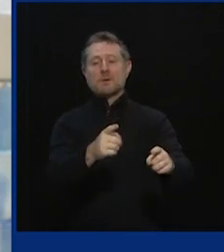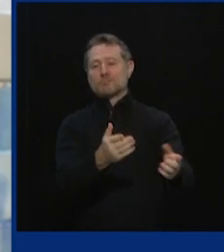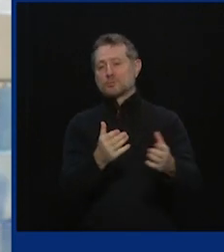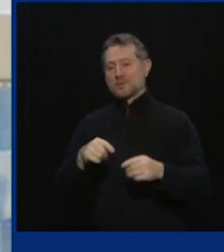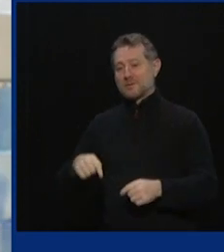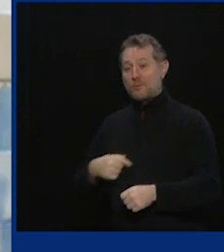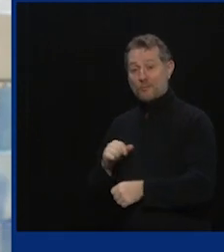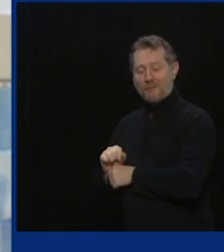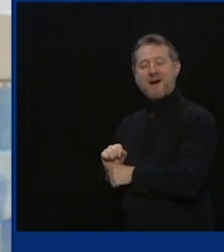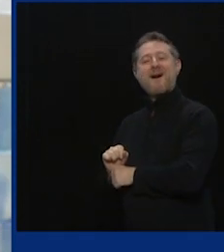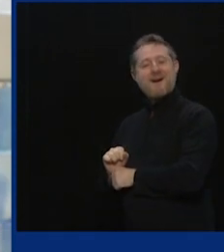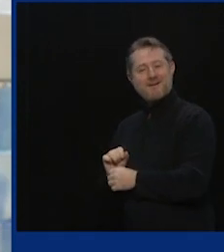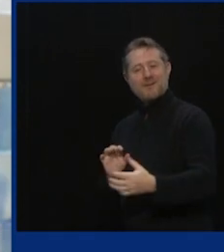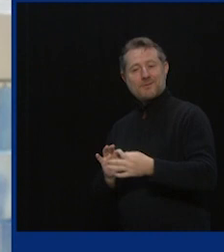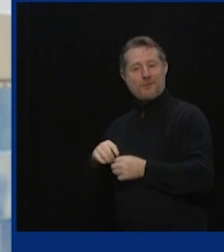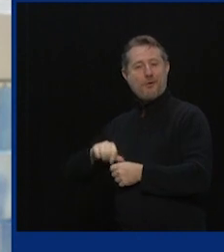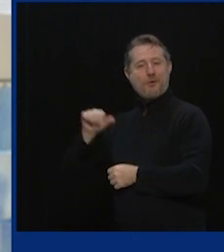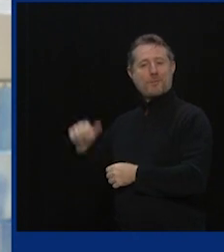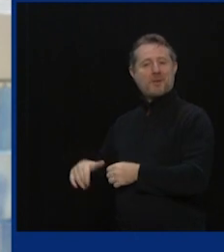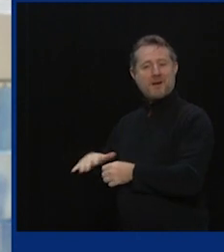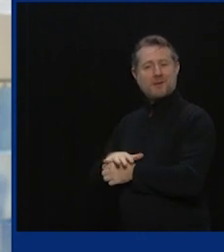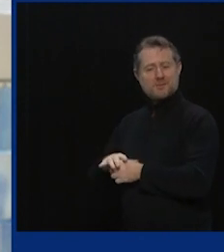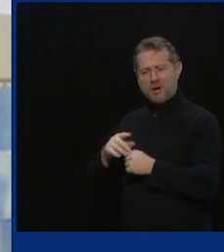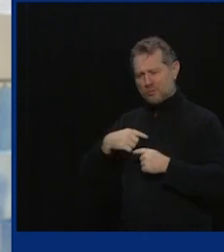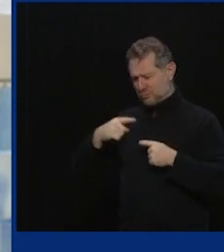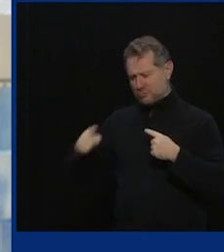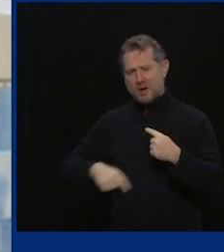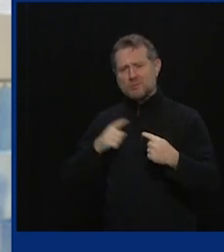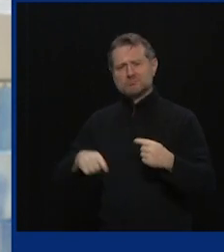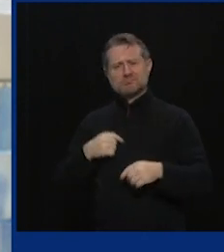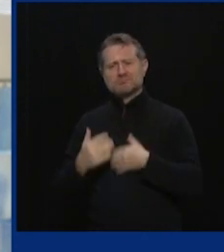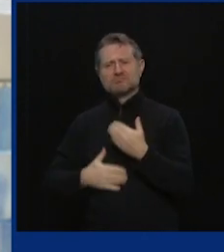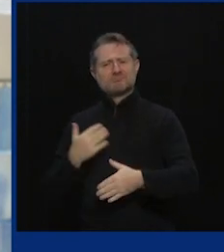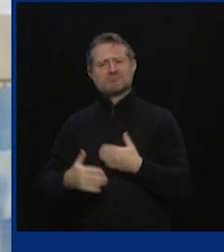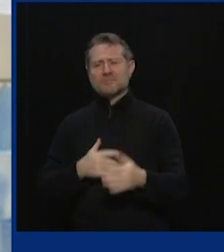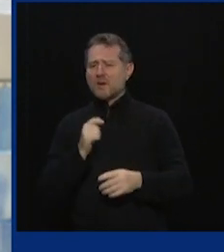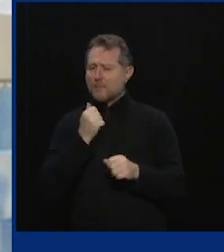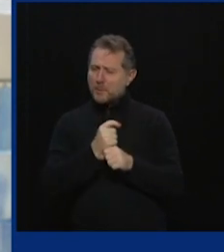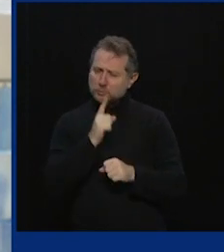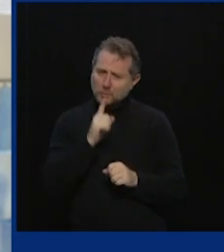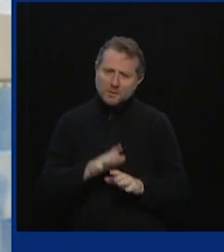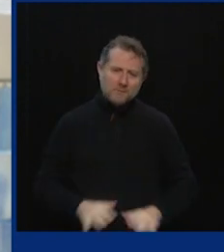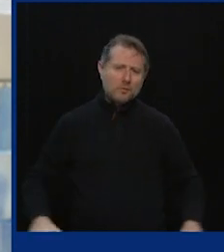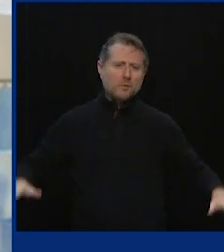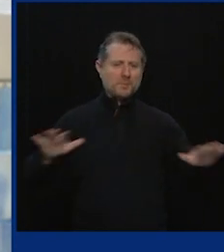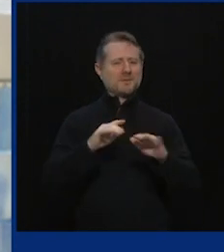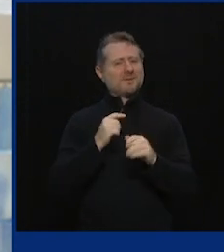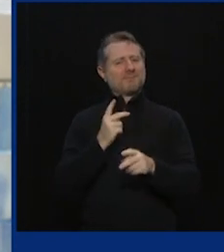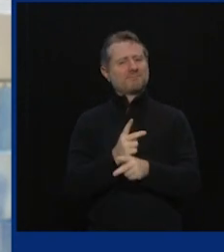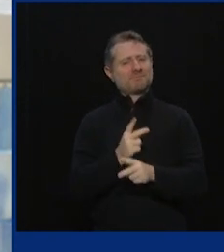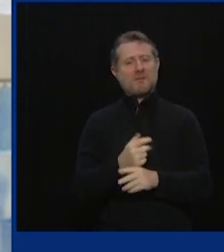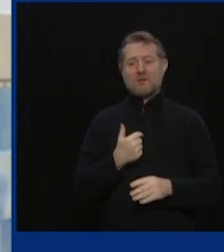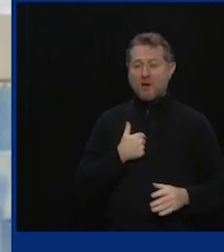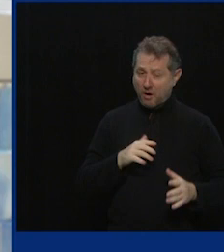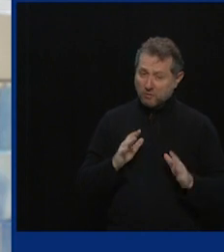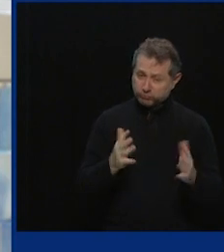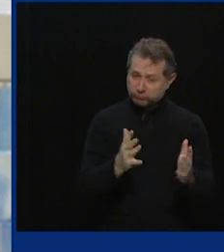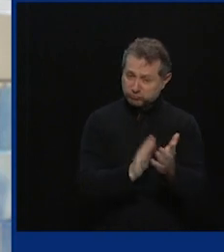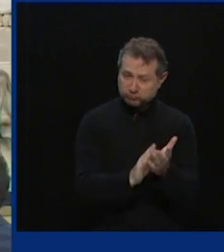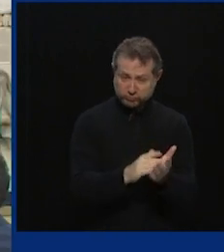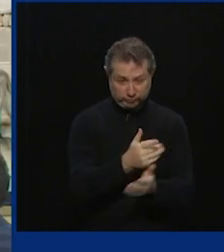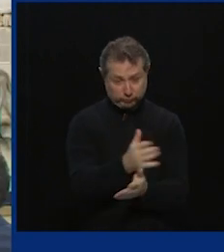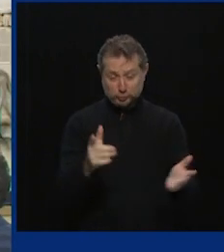even when we're not in session, just making sure that people are taken care of. So to our elected leaders in this room, let me give you all an extra round of applause.